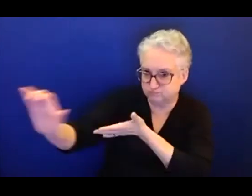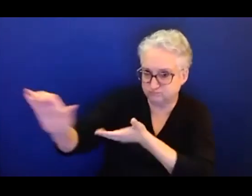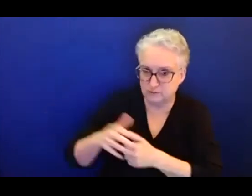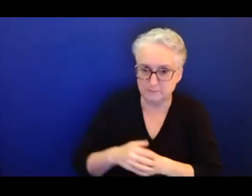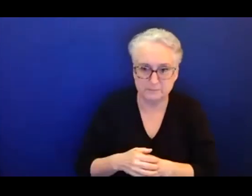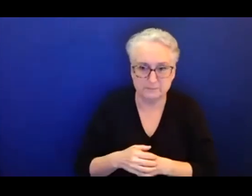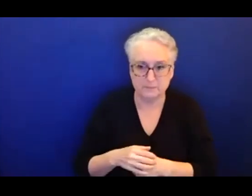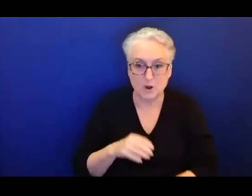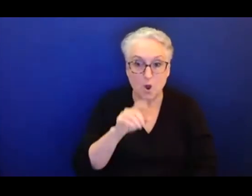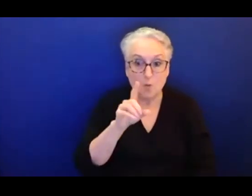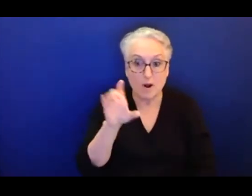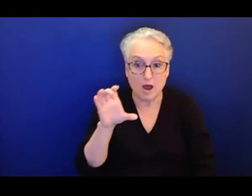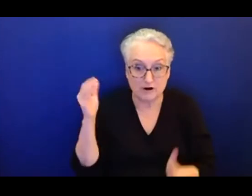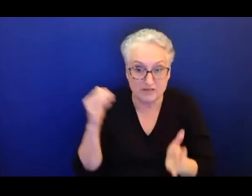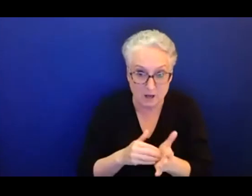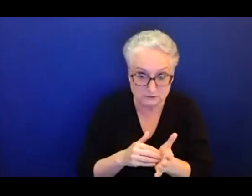rehabilitated,